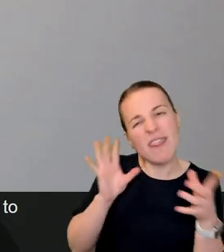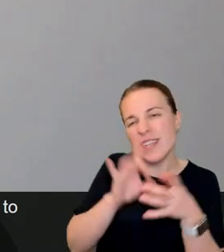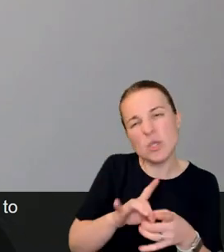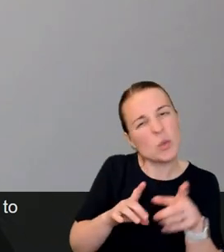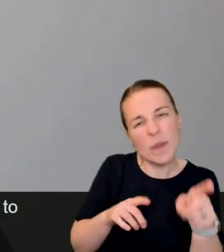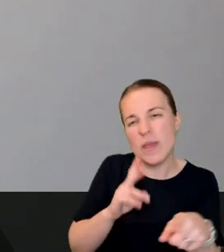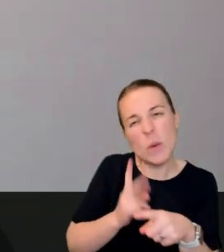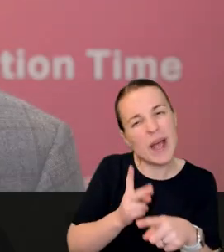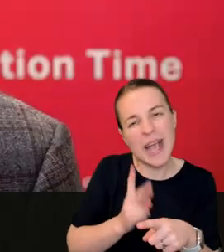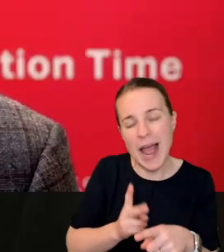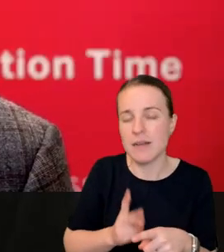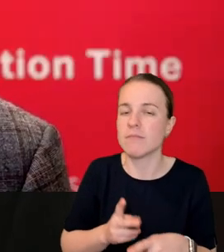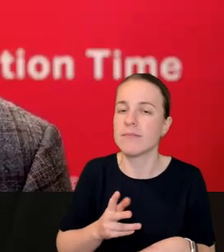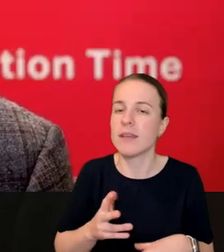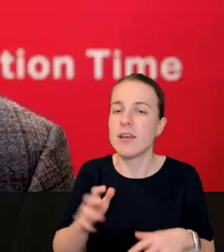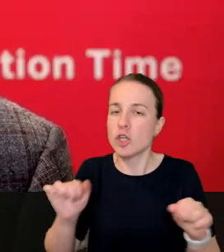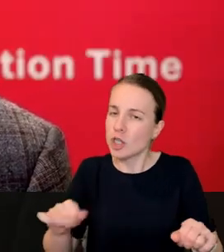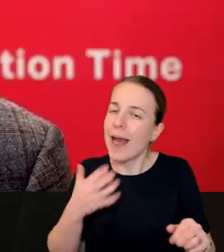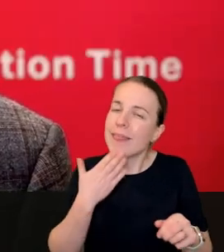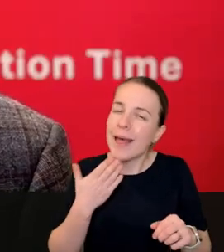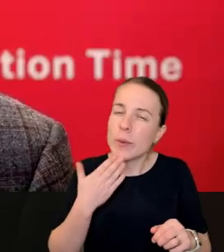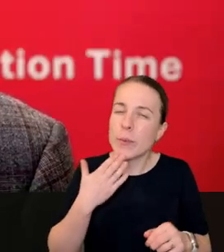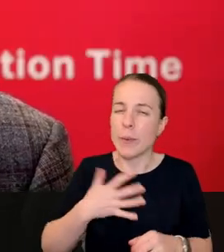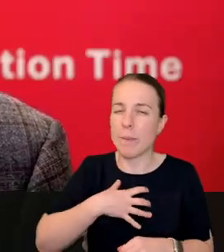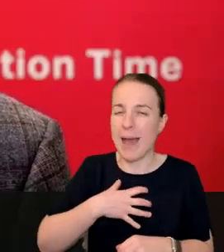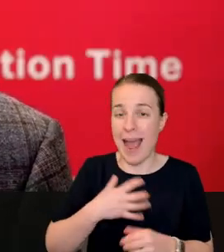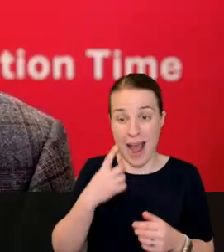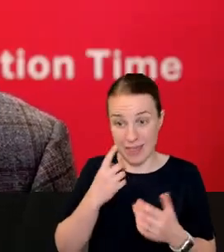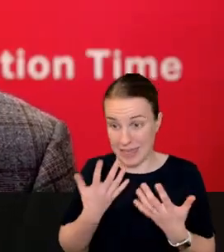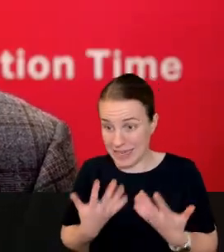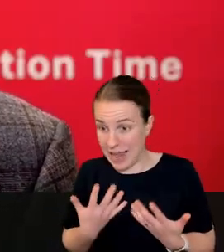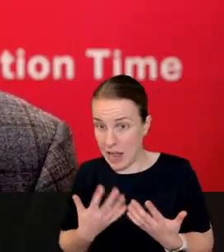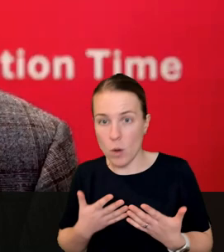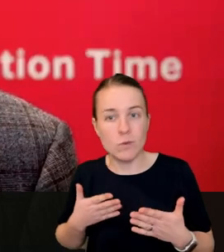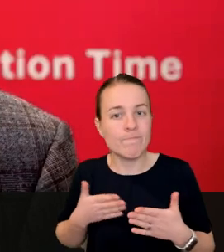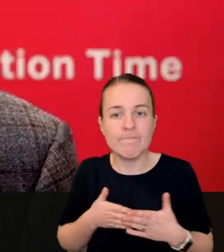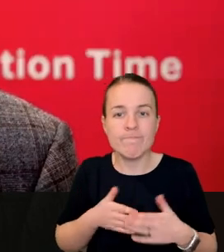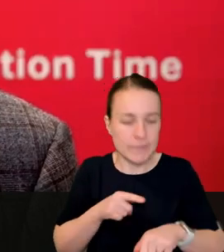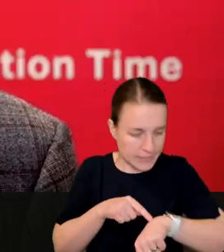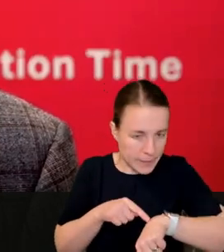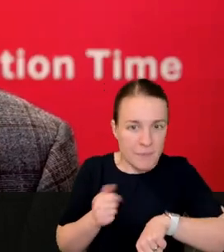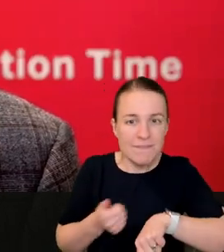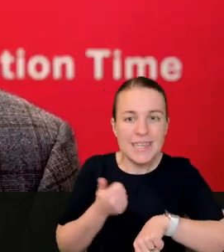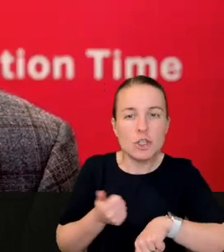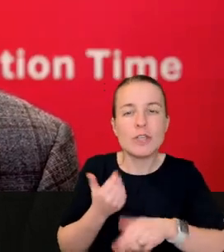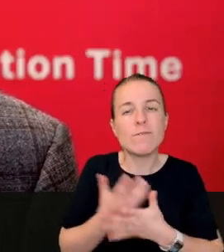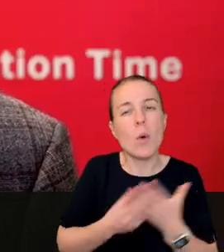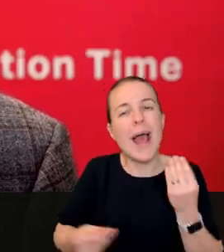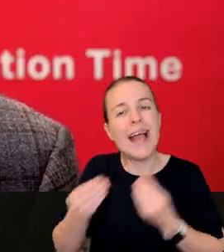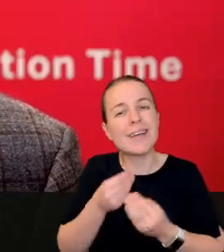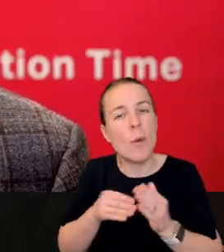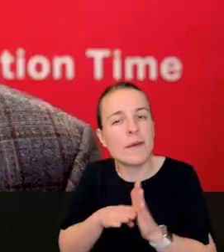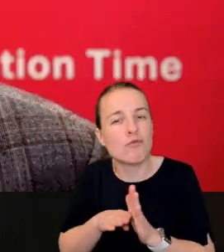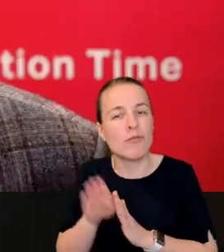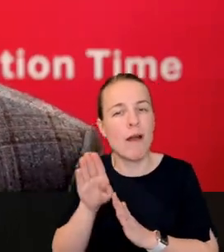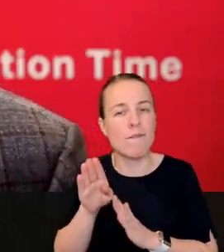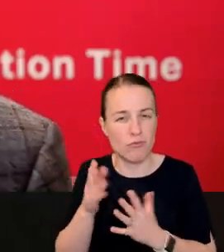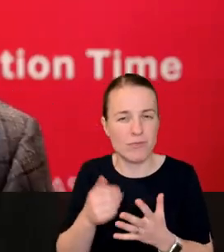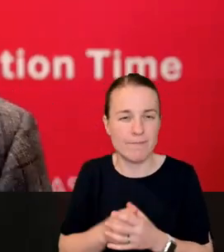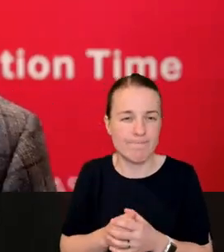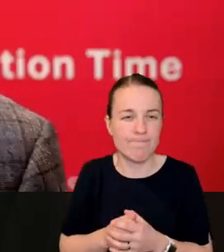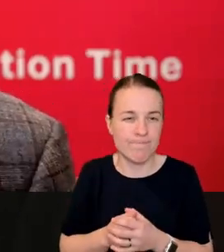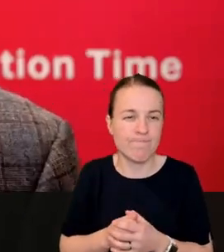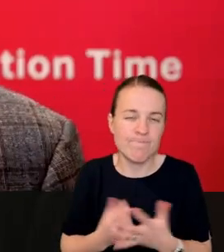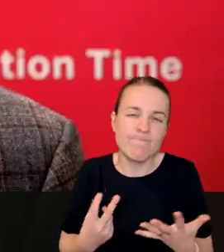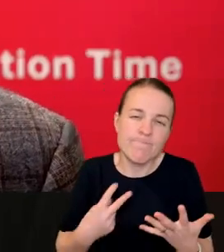Thank you, Mr. Mayor. Thank you very much. I think we're now out of time on economic recovery. I regret that. There's